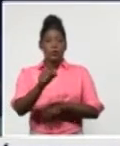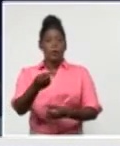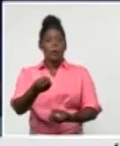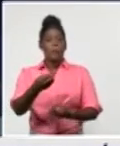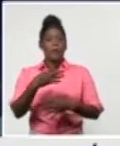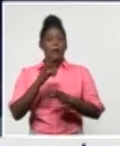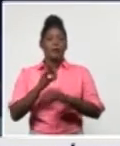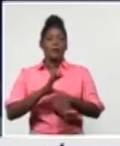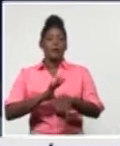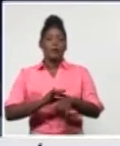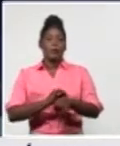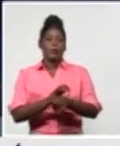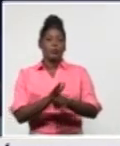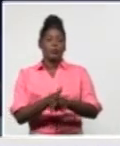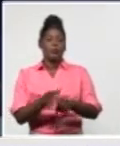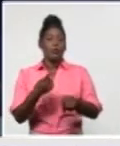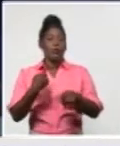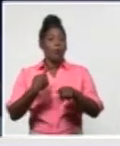contact,